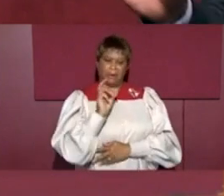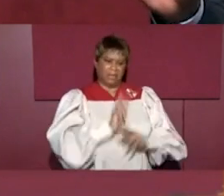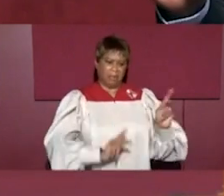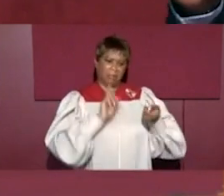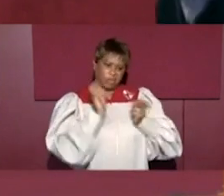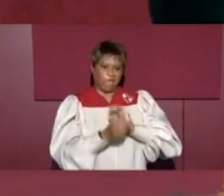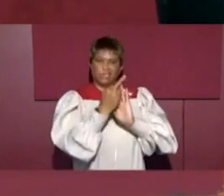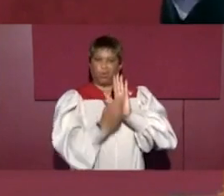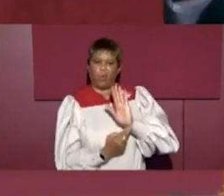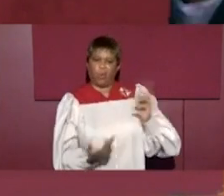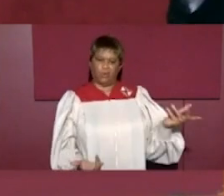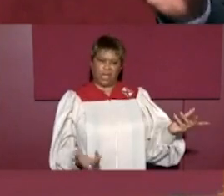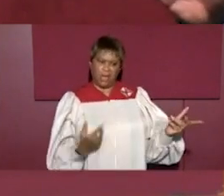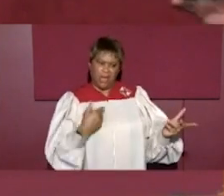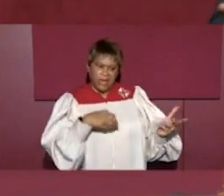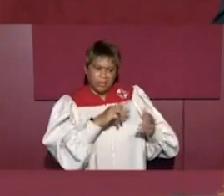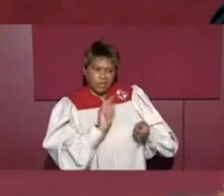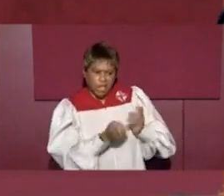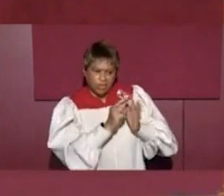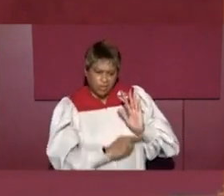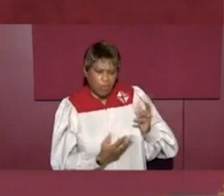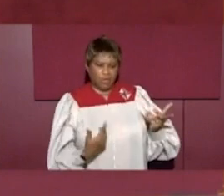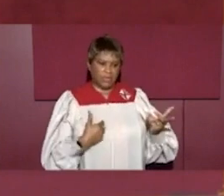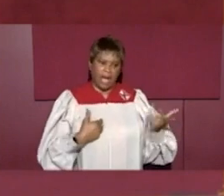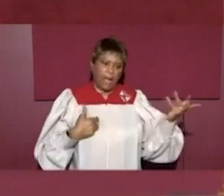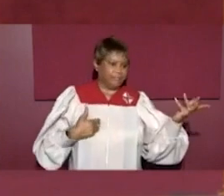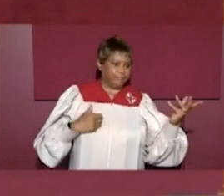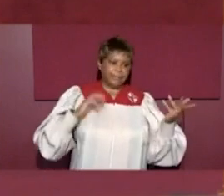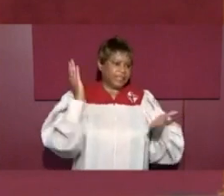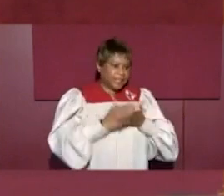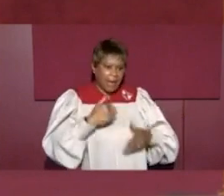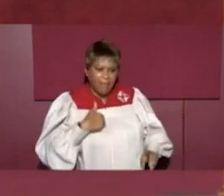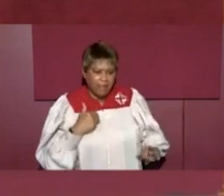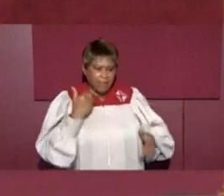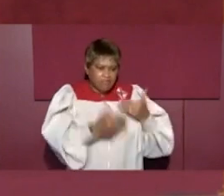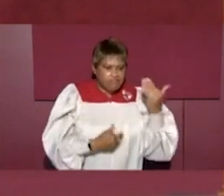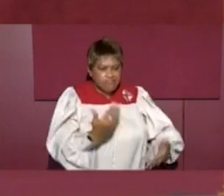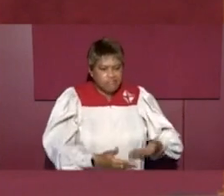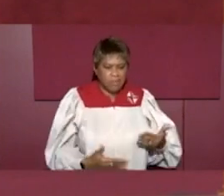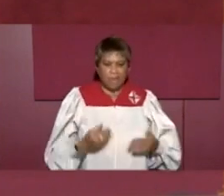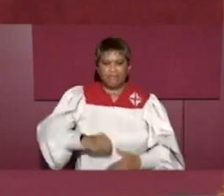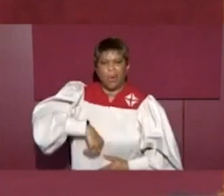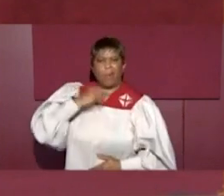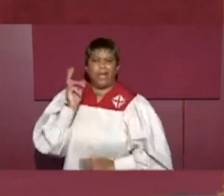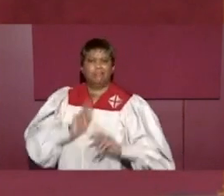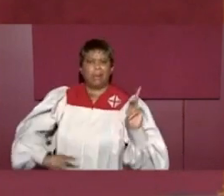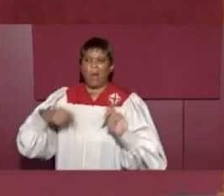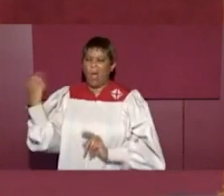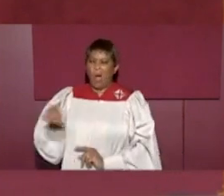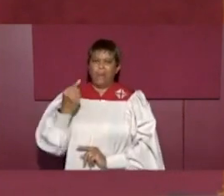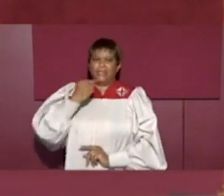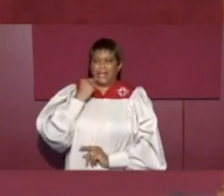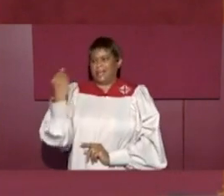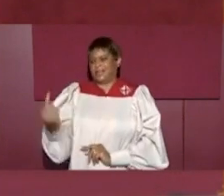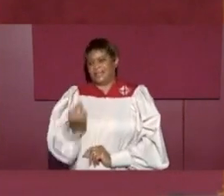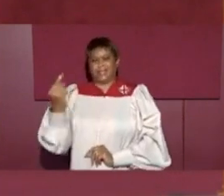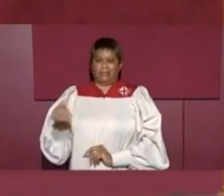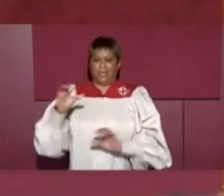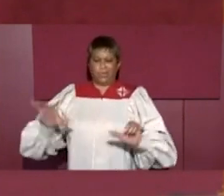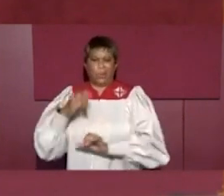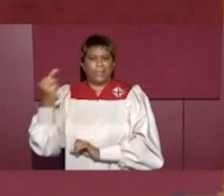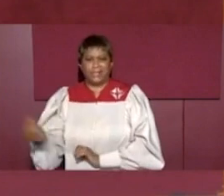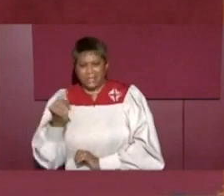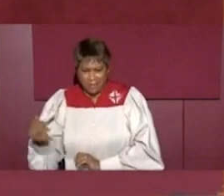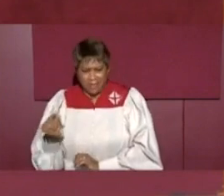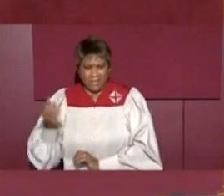changed the rules. And when they changed the rules, that wrote me out. I can't get ahead because them white folk are always saying something and doing something